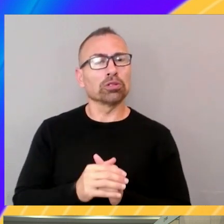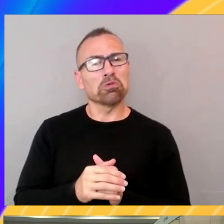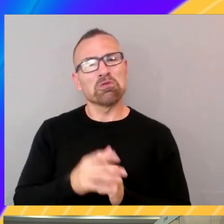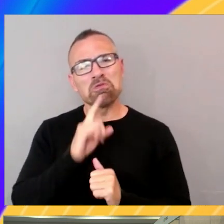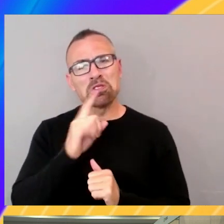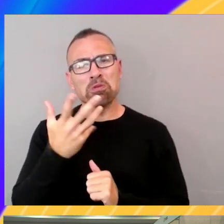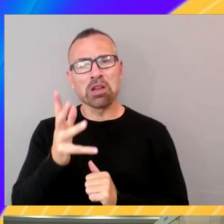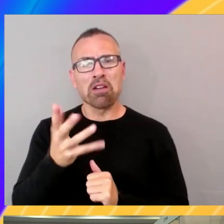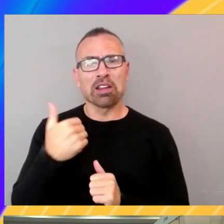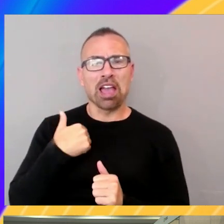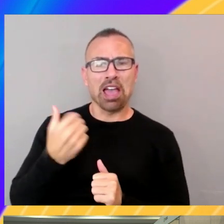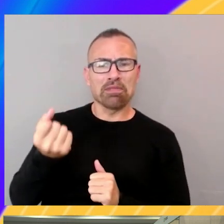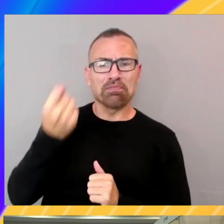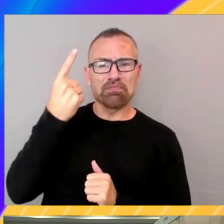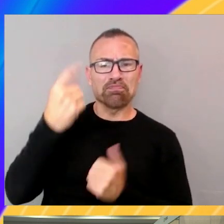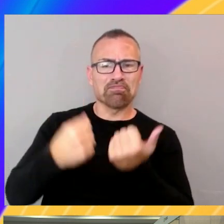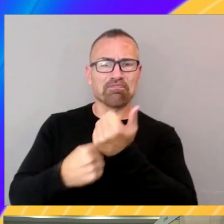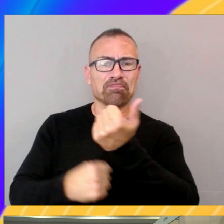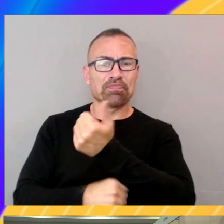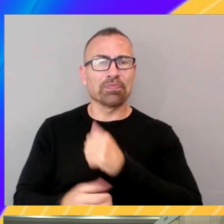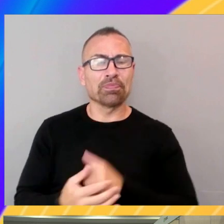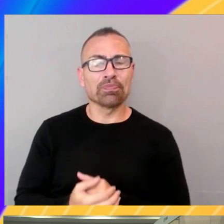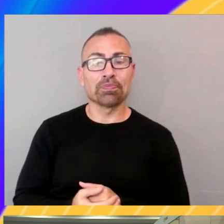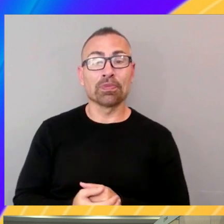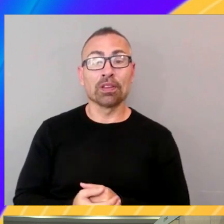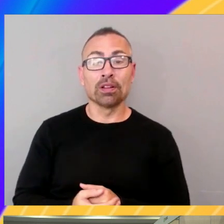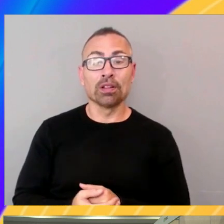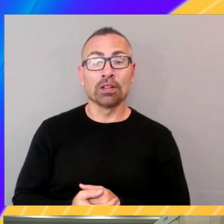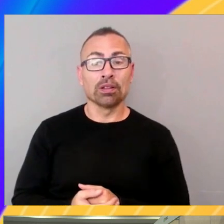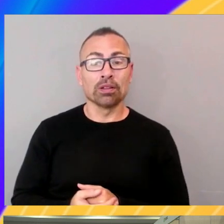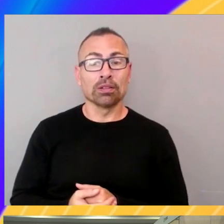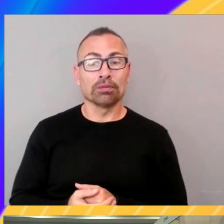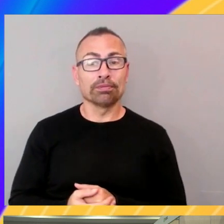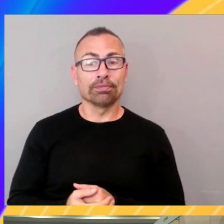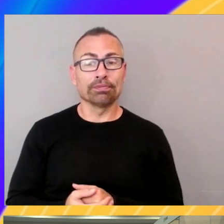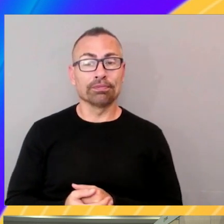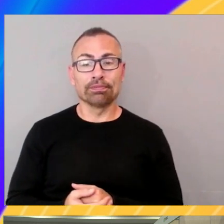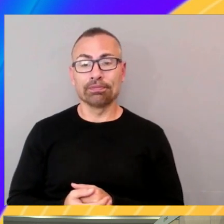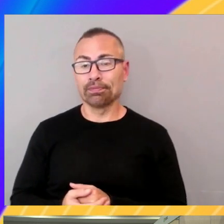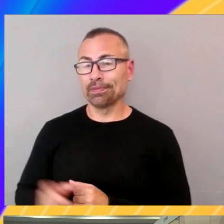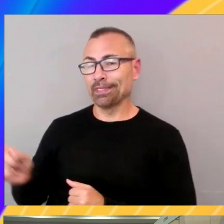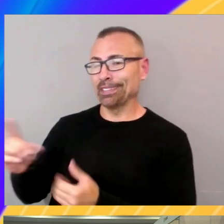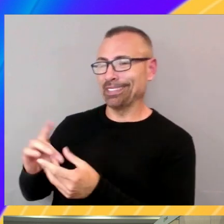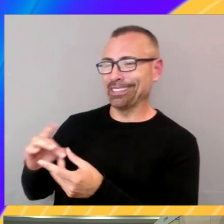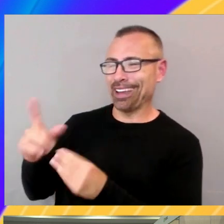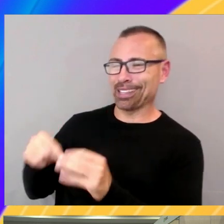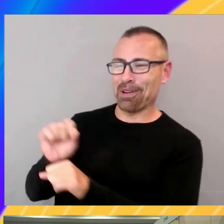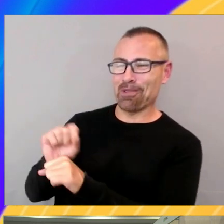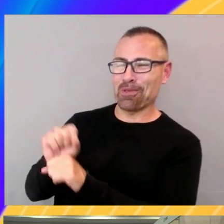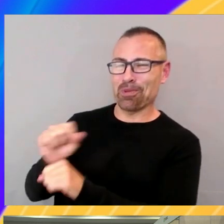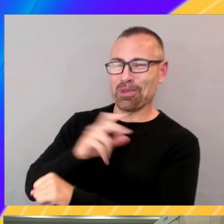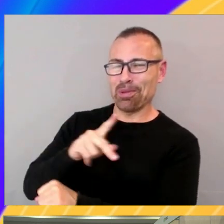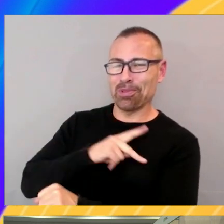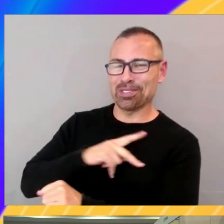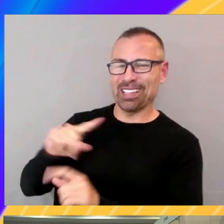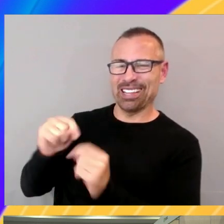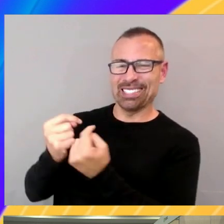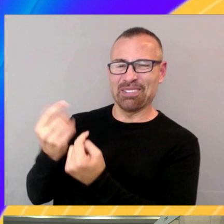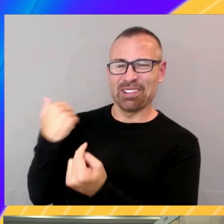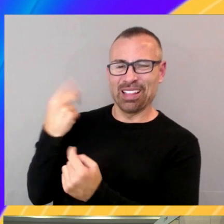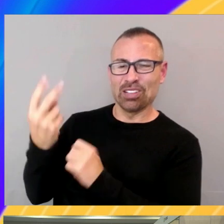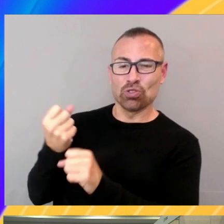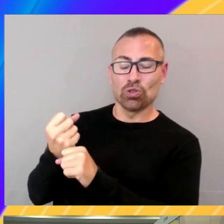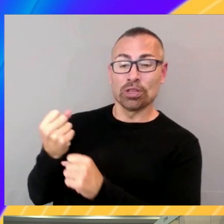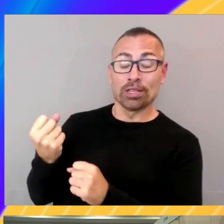about working with the Personalized team for the past 2 years. We don't have 2 years. We have about 2 minutes. So how was your experience working along with the